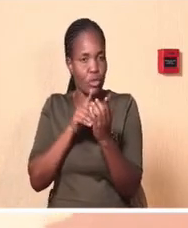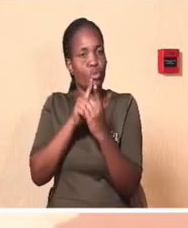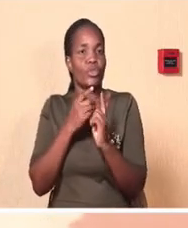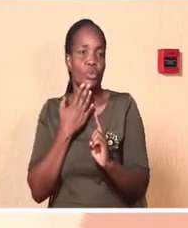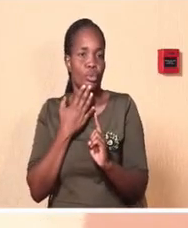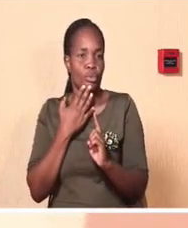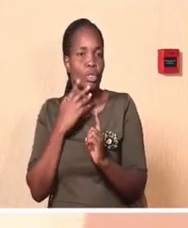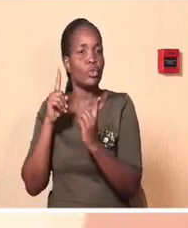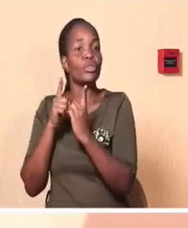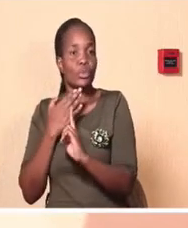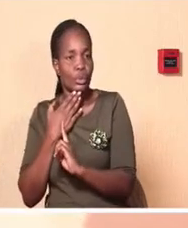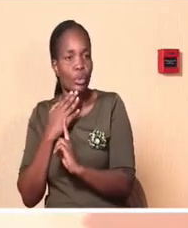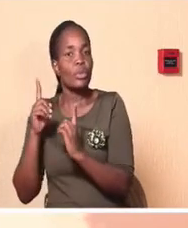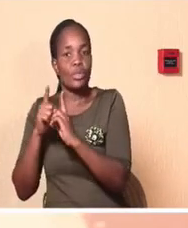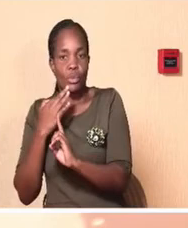community.